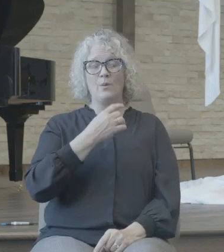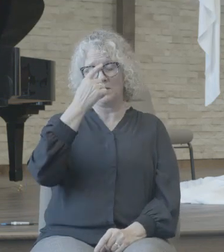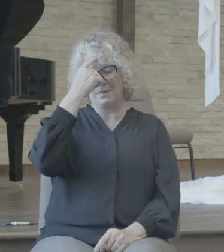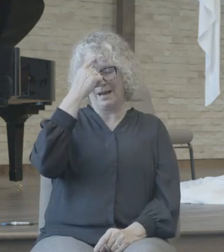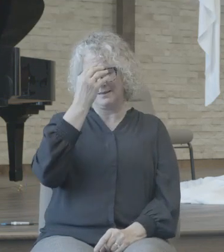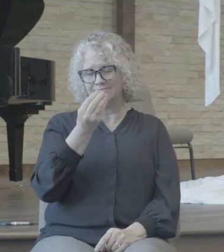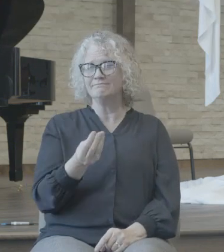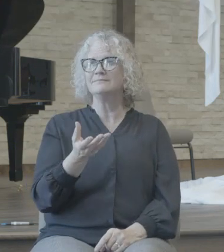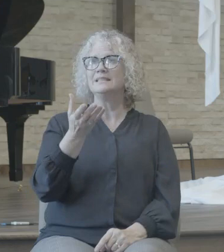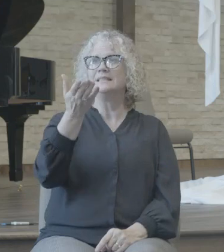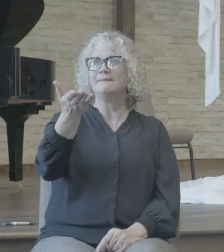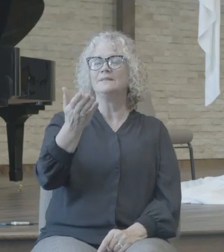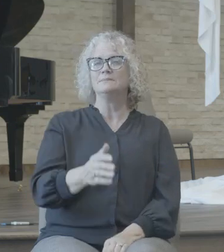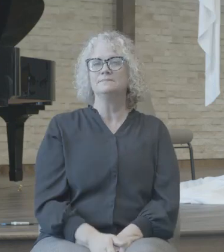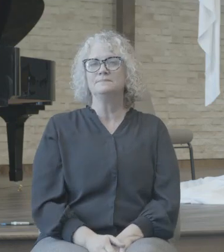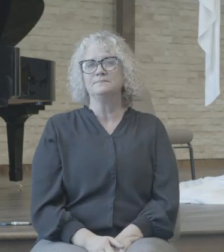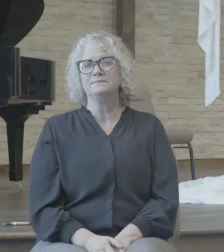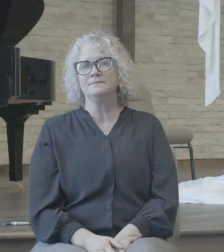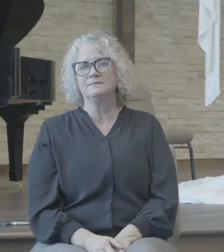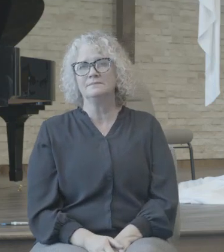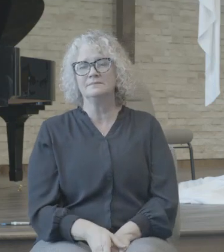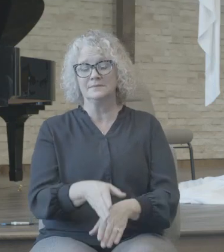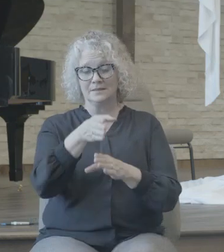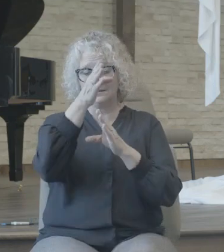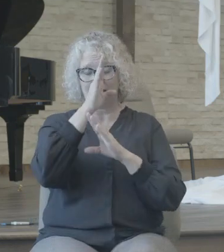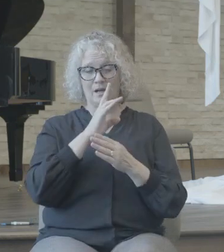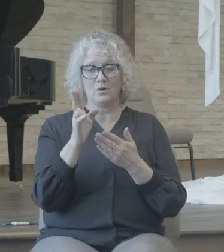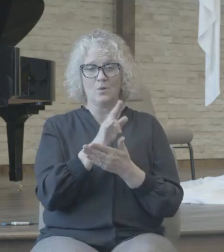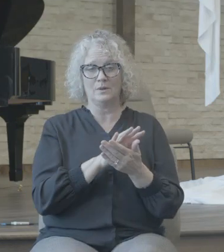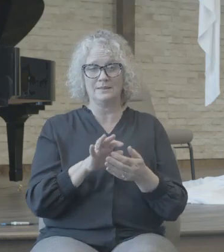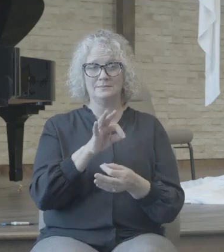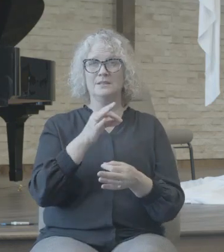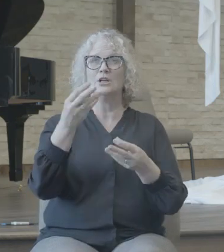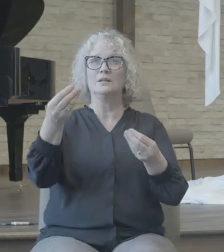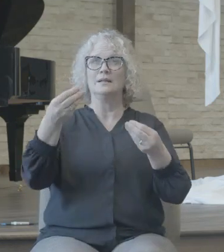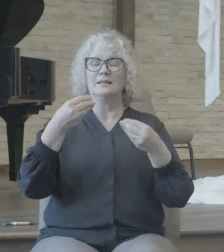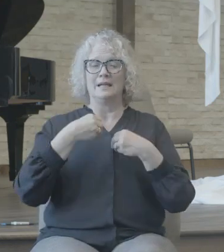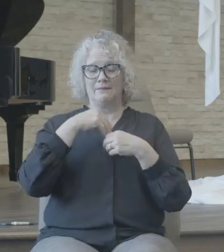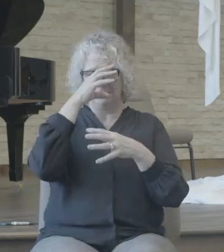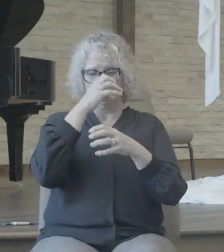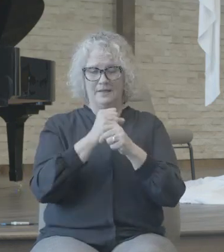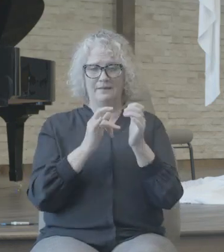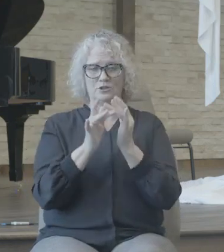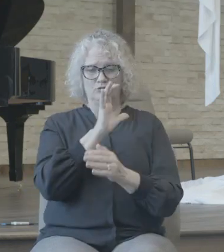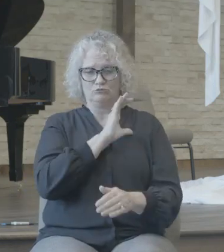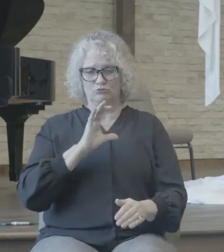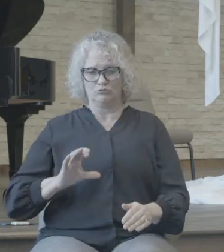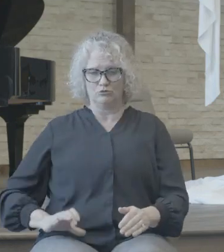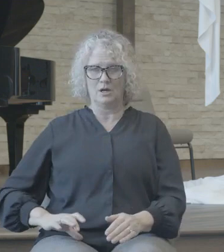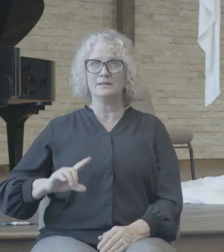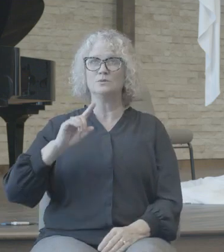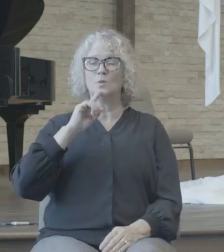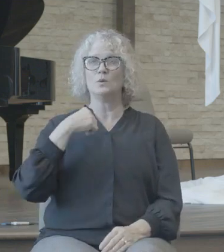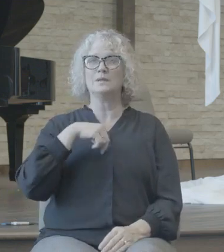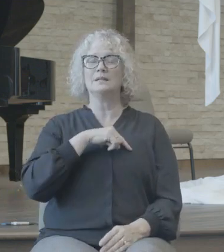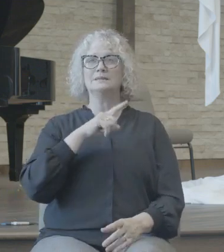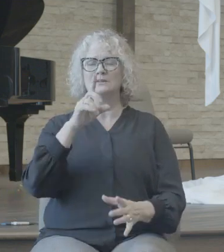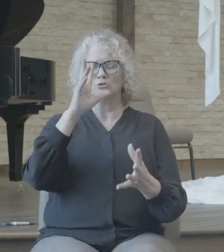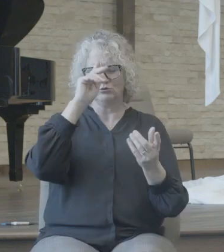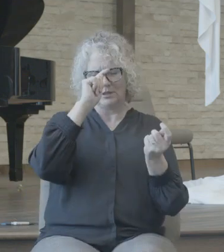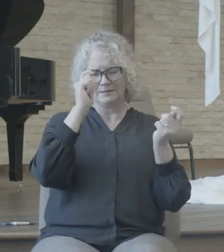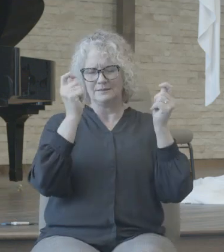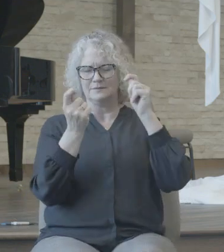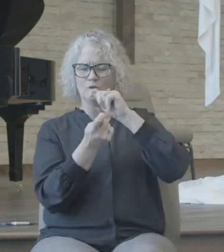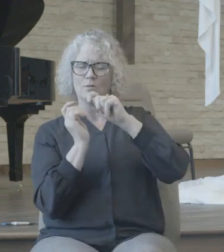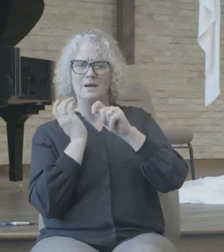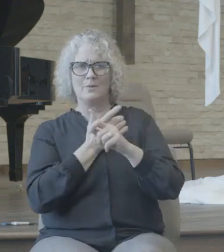minds. When God the Holy Spirit gave us faith in Jesus Christ, we're told that he transformed our thinking. The way we